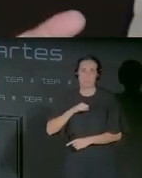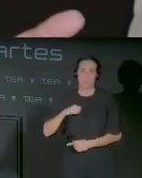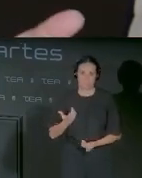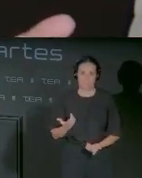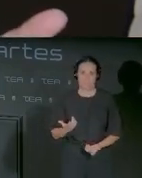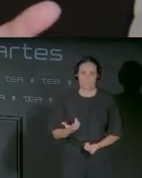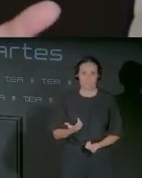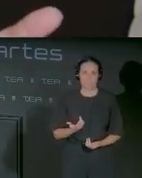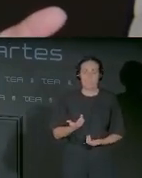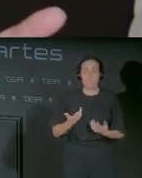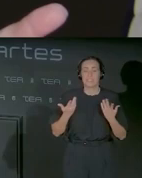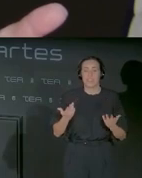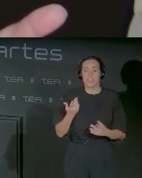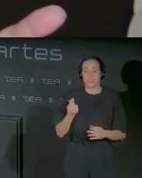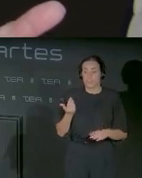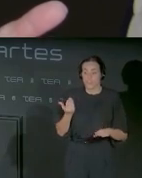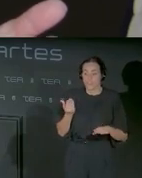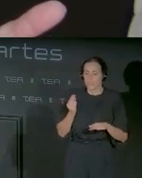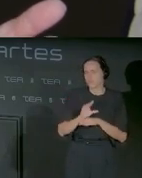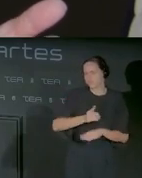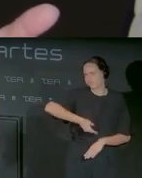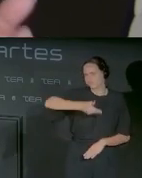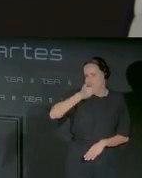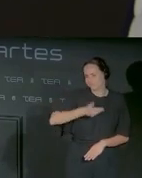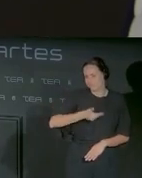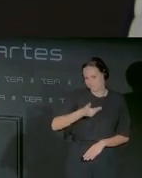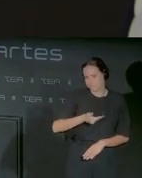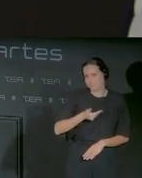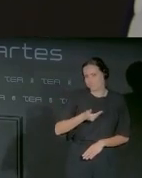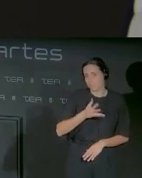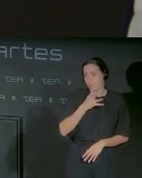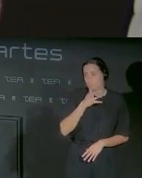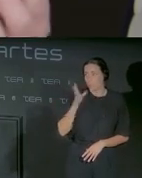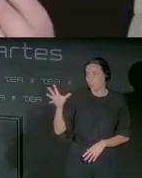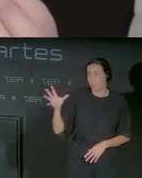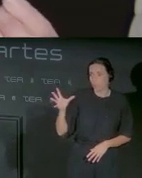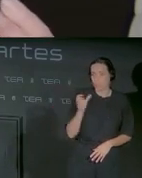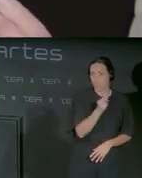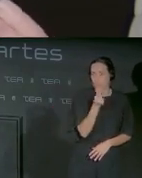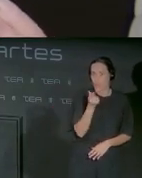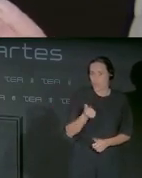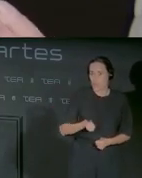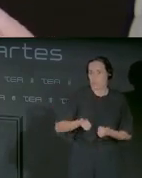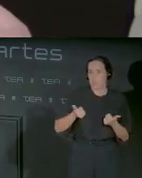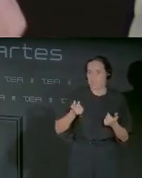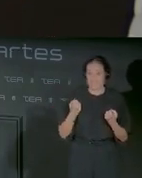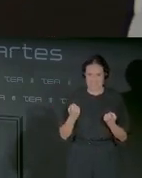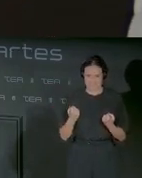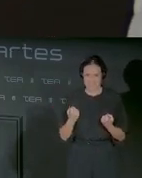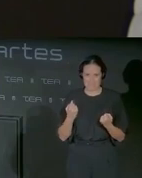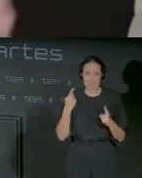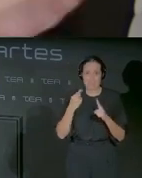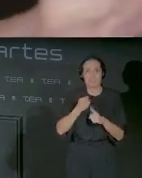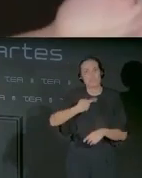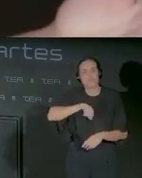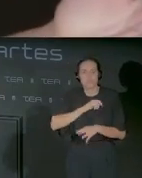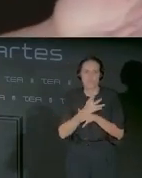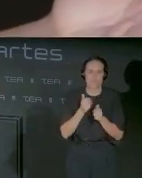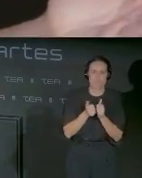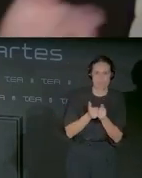more money, more public funding, I guess, for video games. But it comes back to how you find the money. And the system of